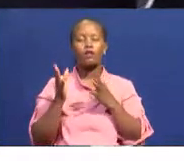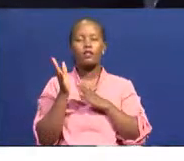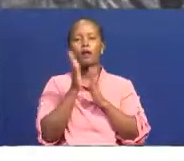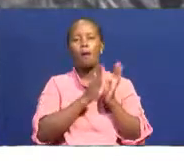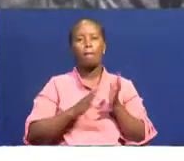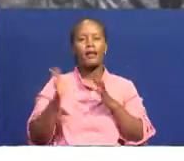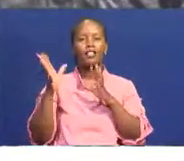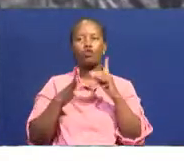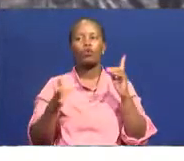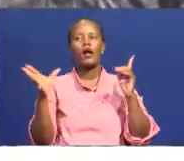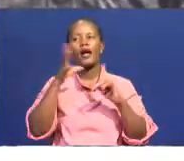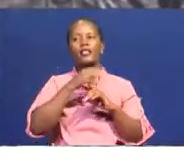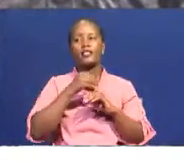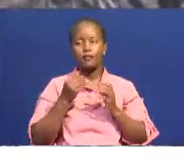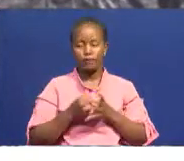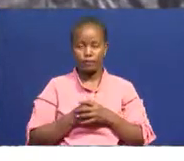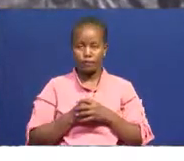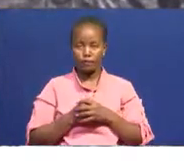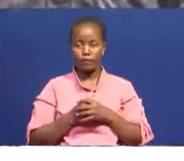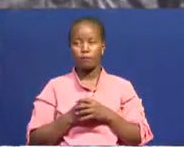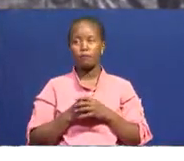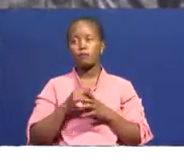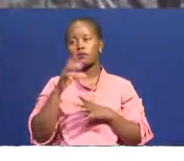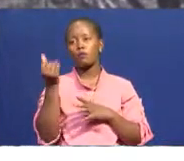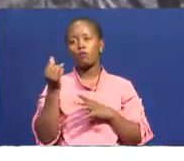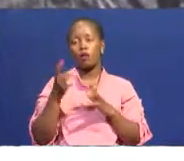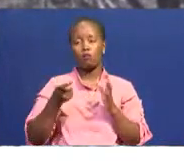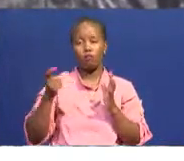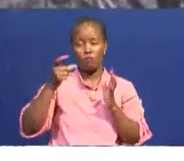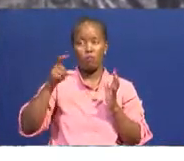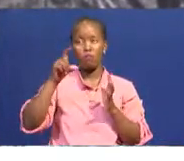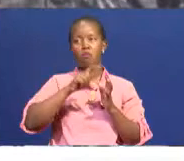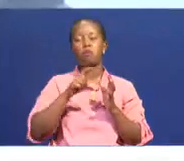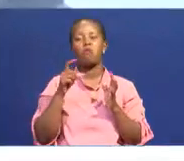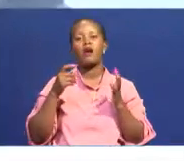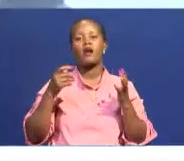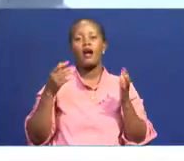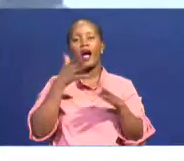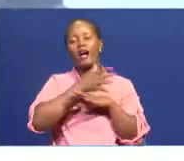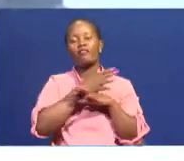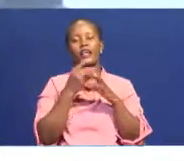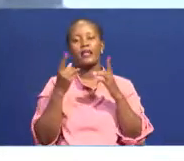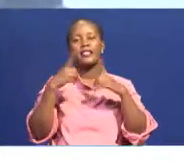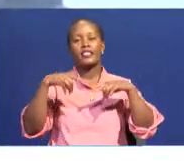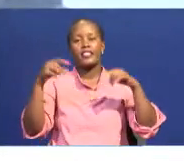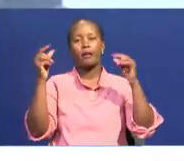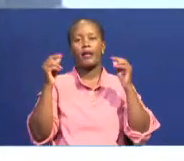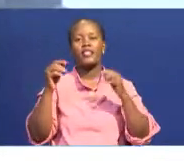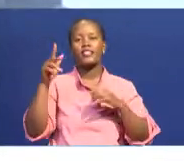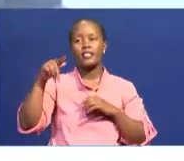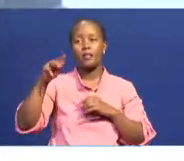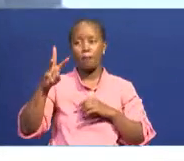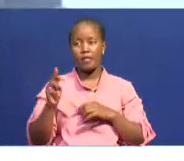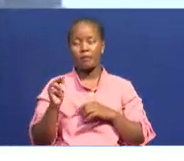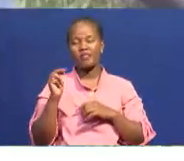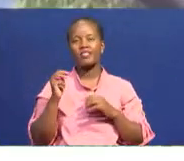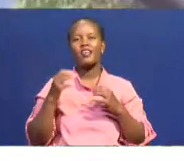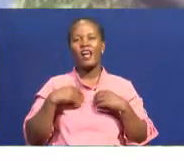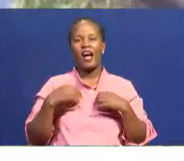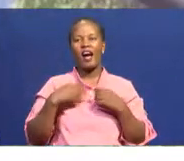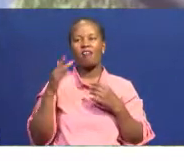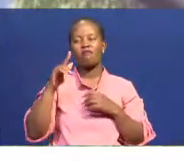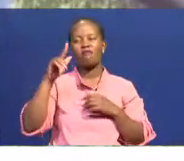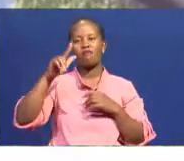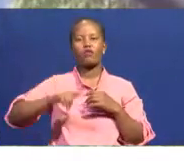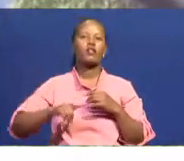carbon goals. Finally, the approval rating of the cabinet led by Japanese Prime Minister Fumio Kishida is hovering at a low